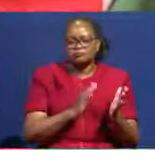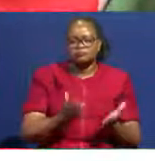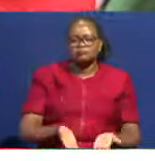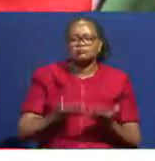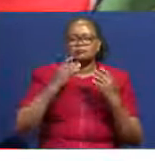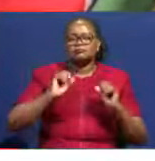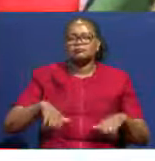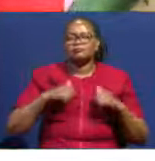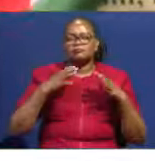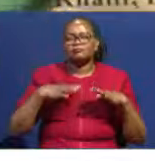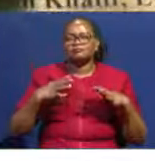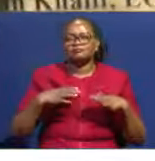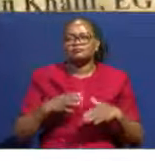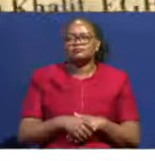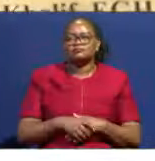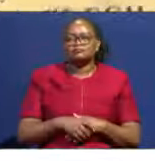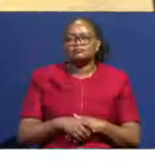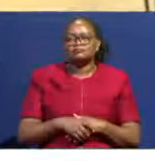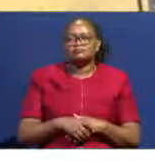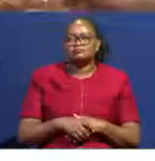of residents.